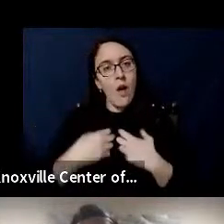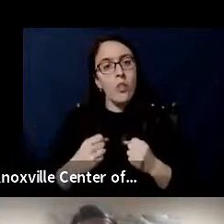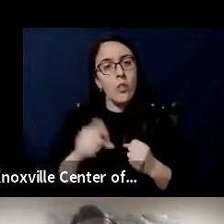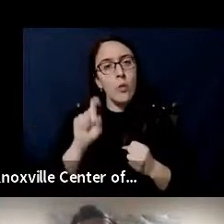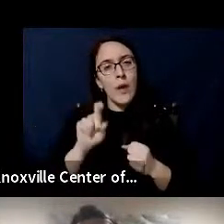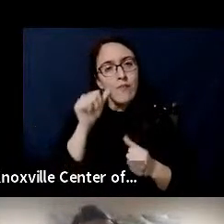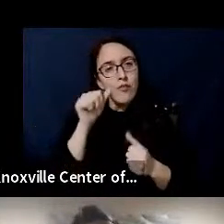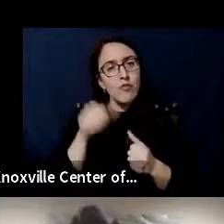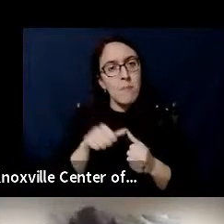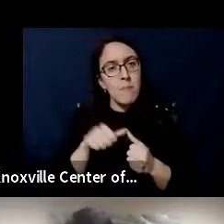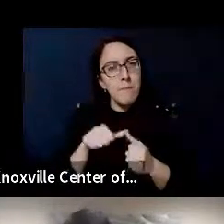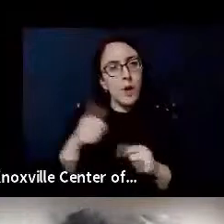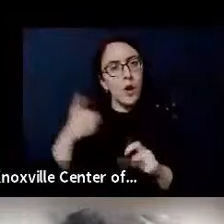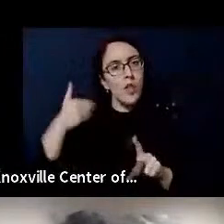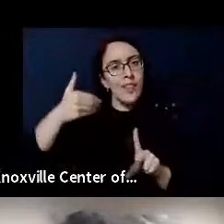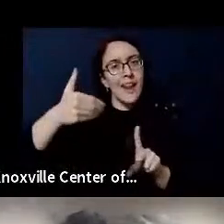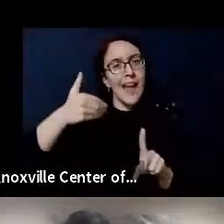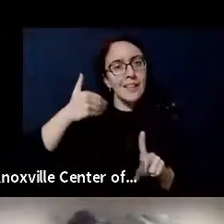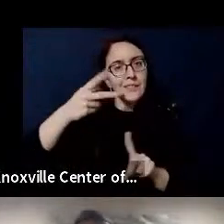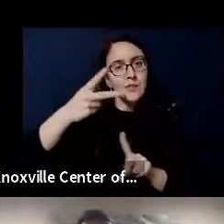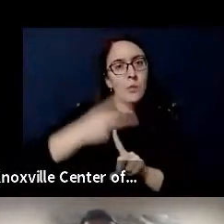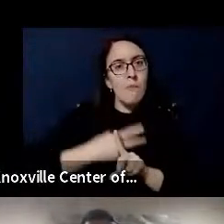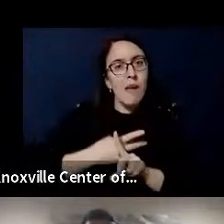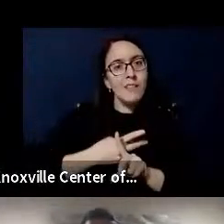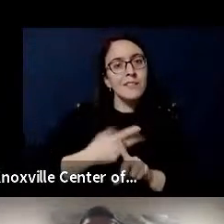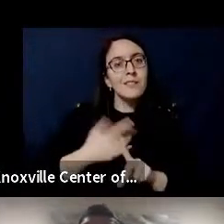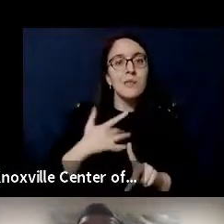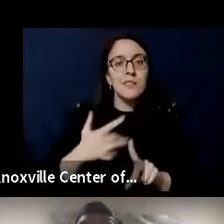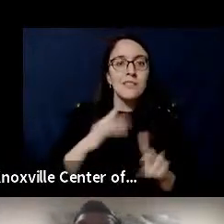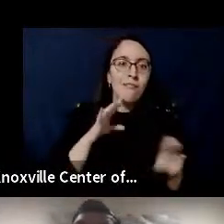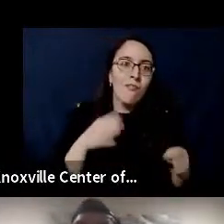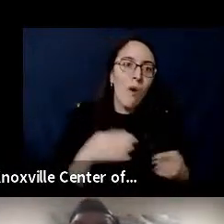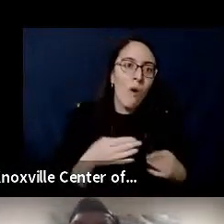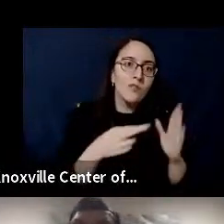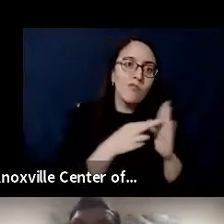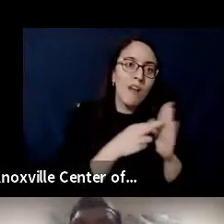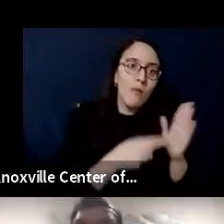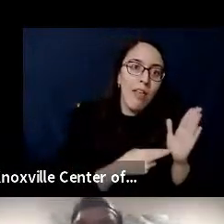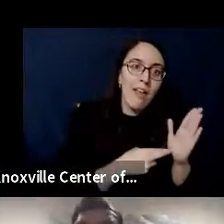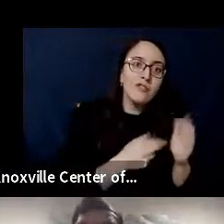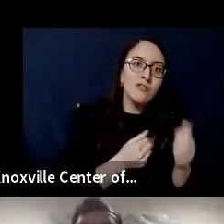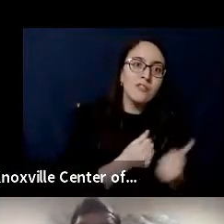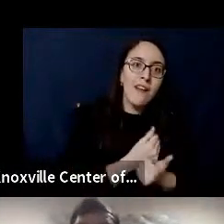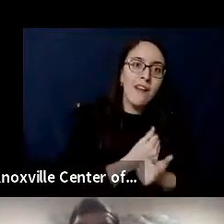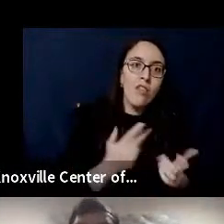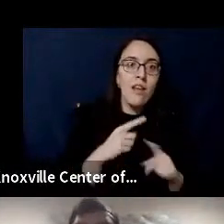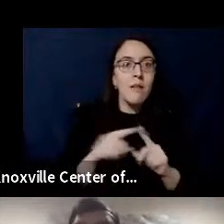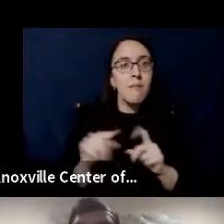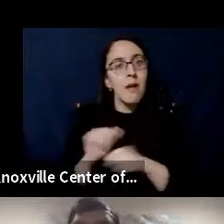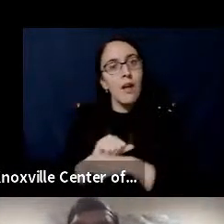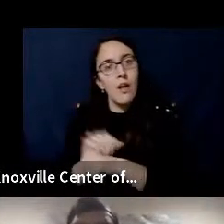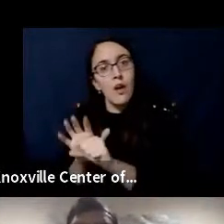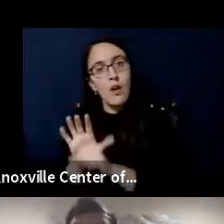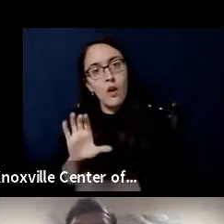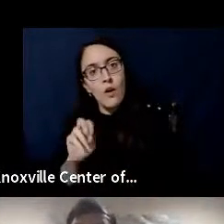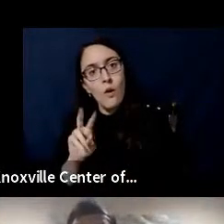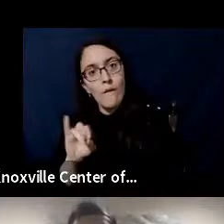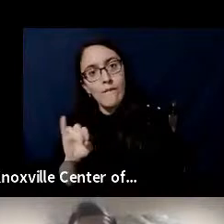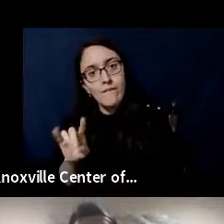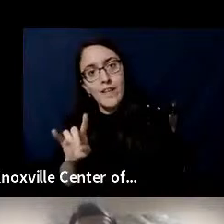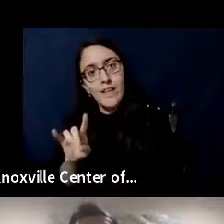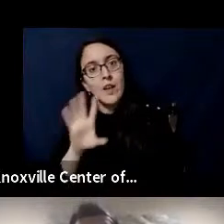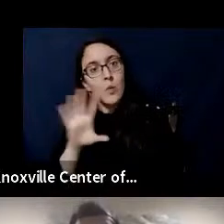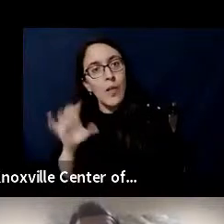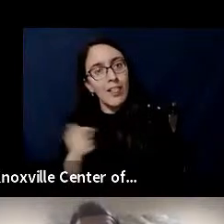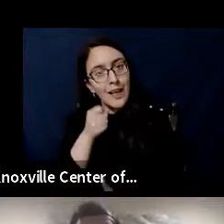next 2 months, and we tend to focus on the regulations and all that, but COVID is going to take its toll on people,